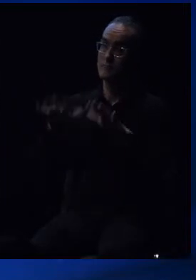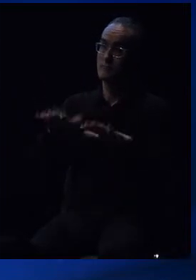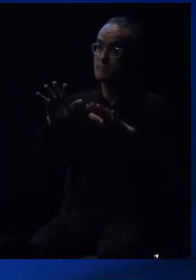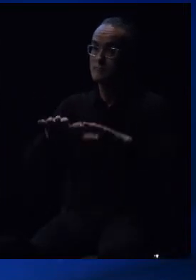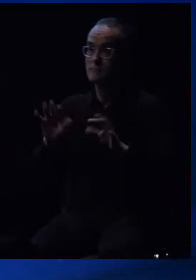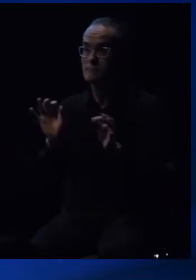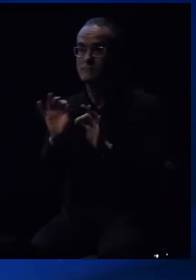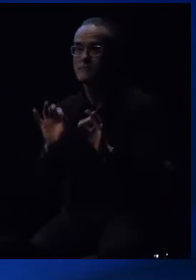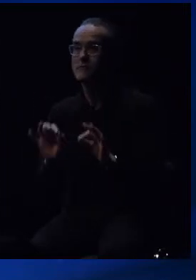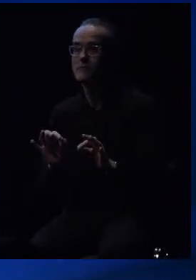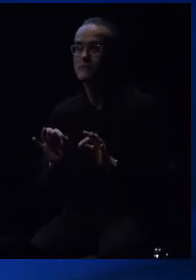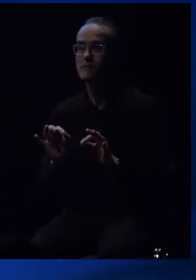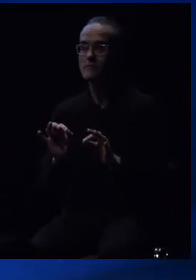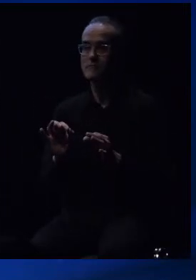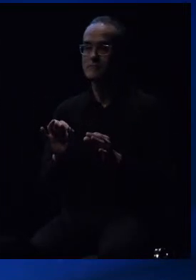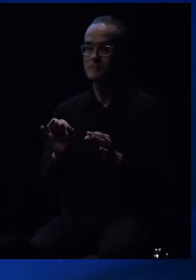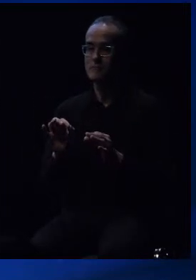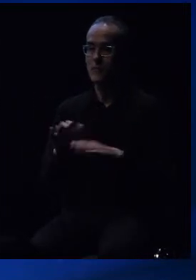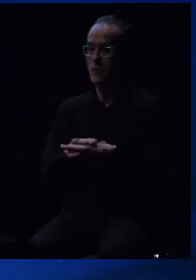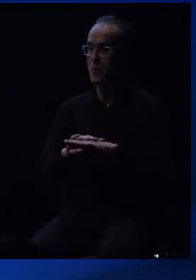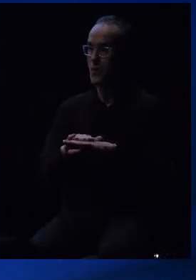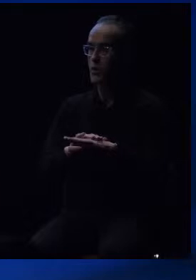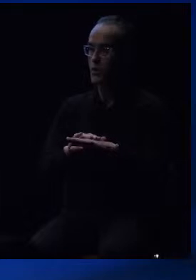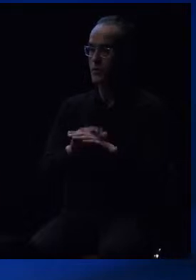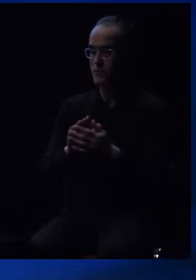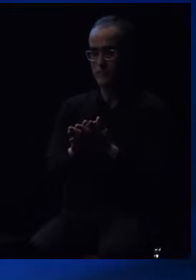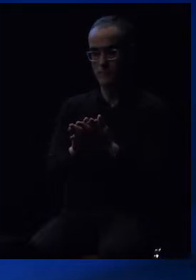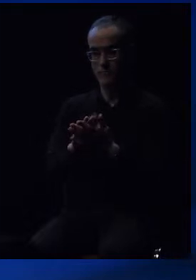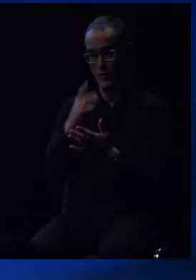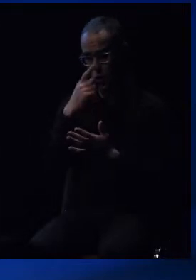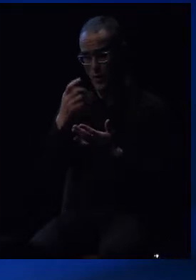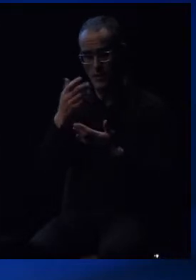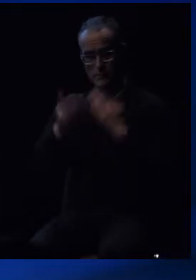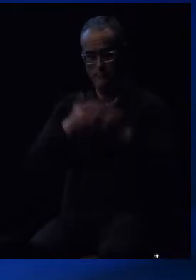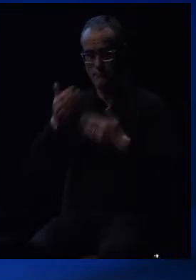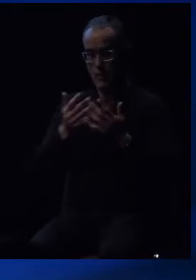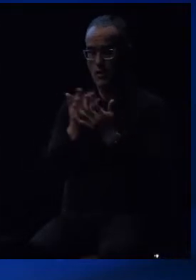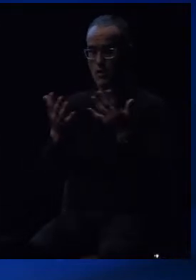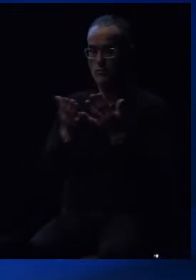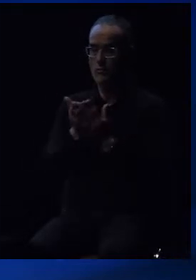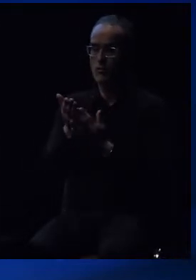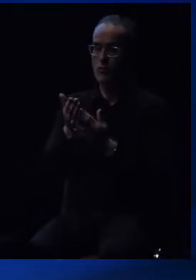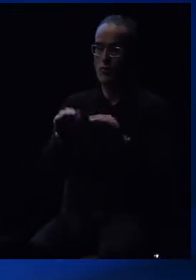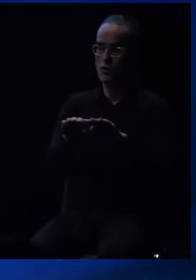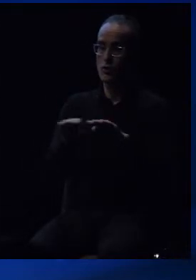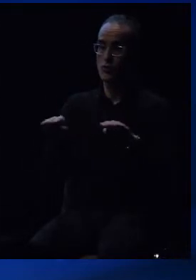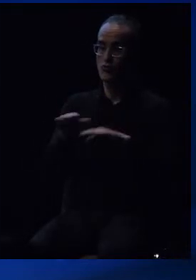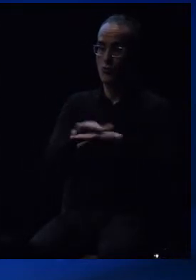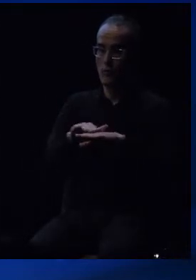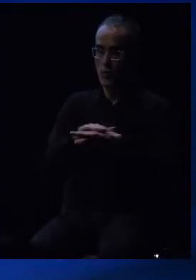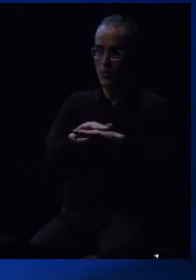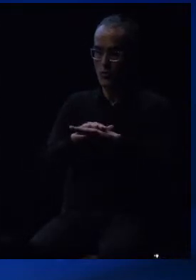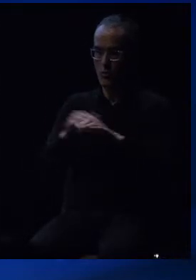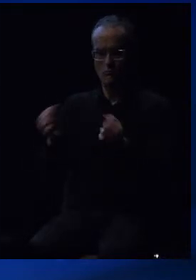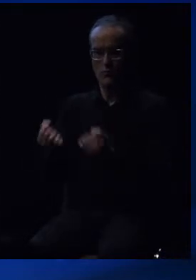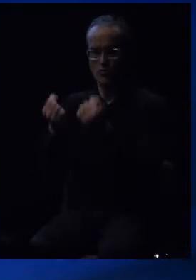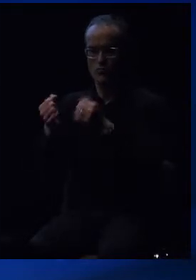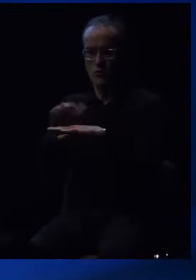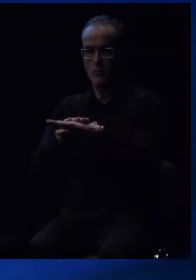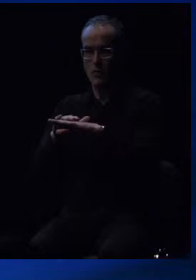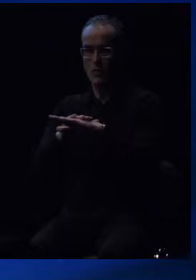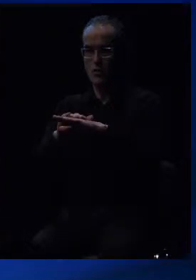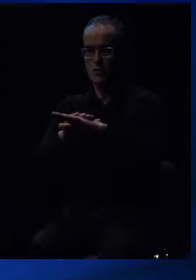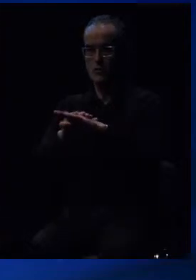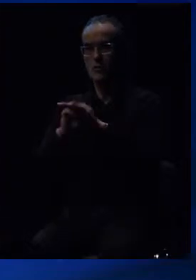talk about a lot of things with neutral blue or strong blue, because the sky is reflected in texture